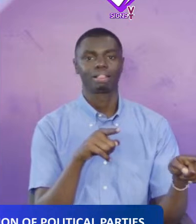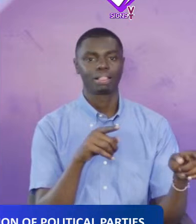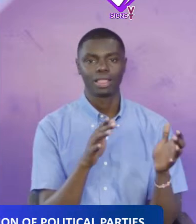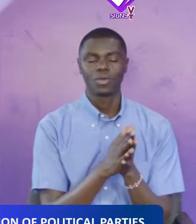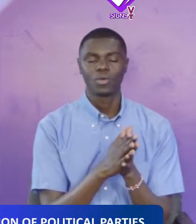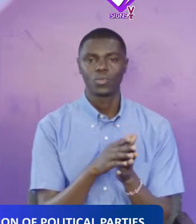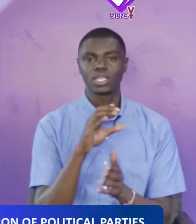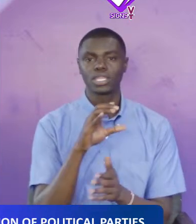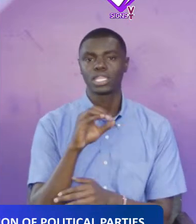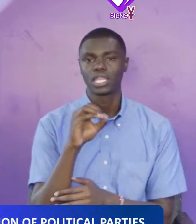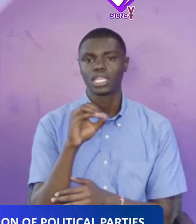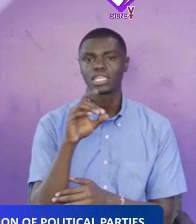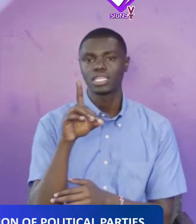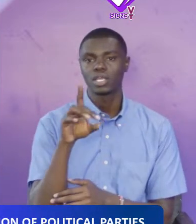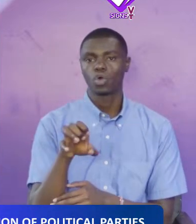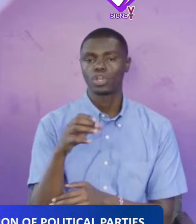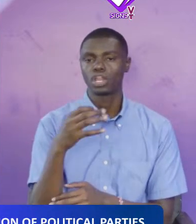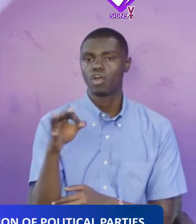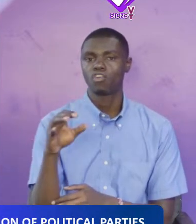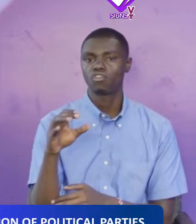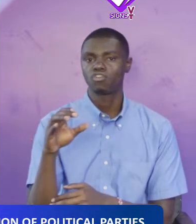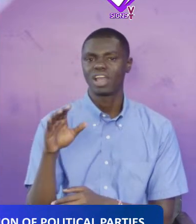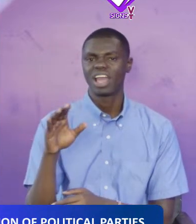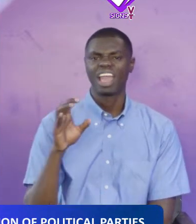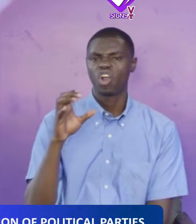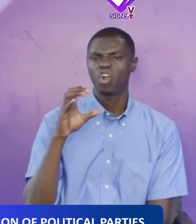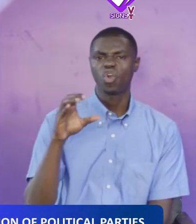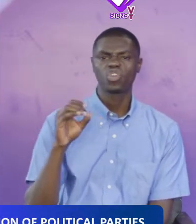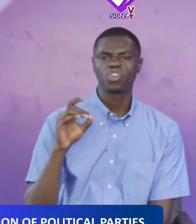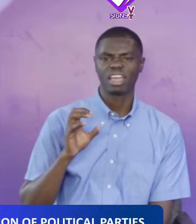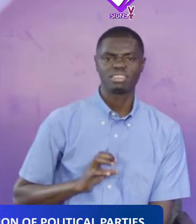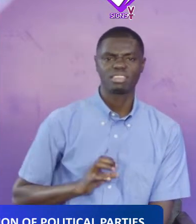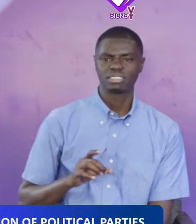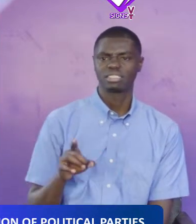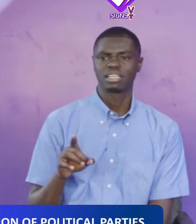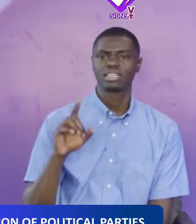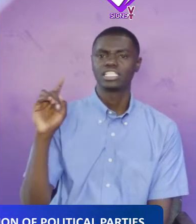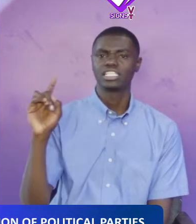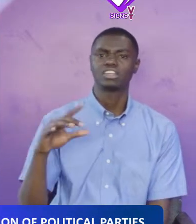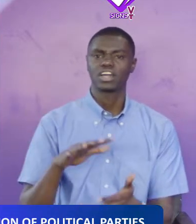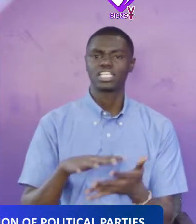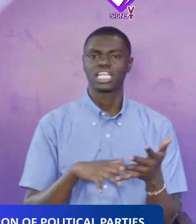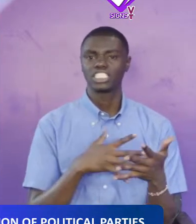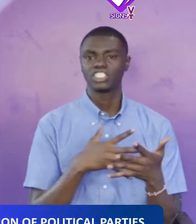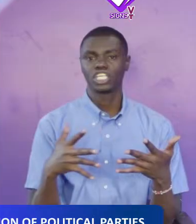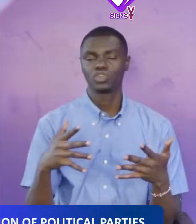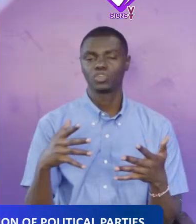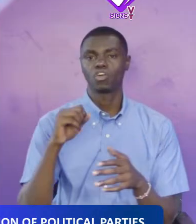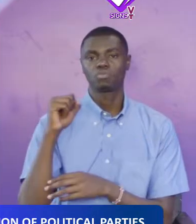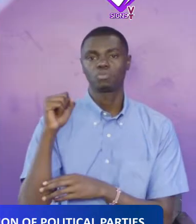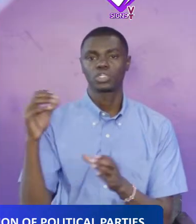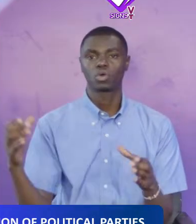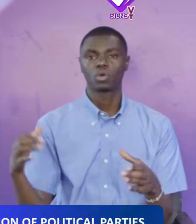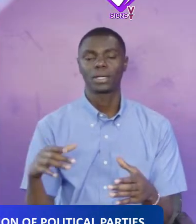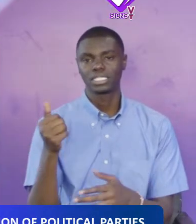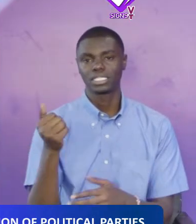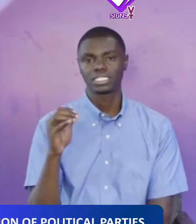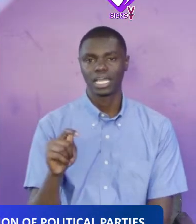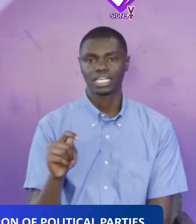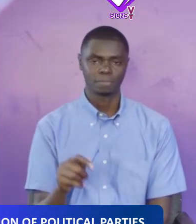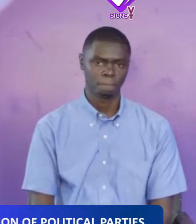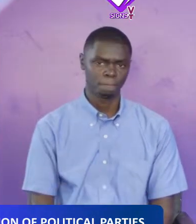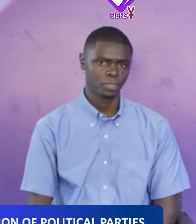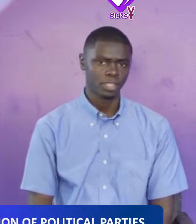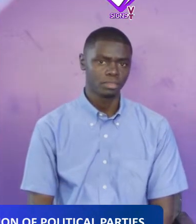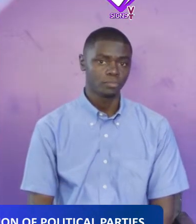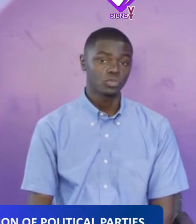code of conduct, Yeah. which is basically the first schedule of the Political Parties Act. Yeah. You know, this one I'm